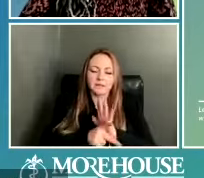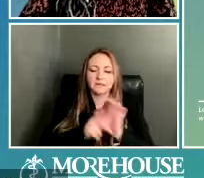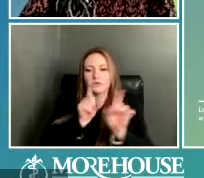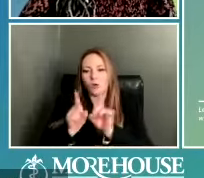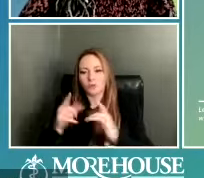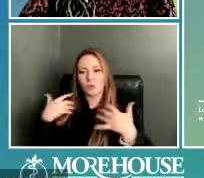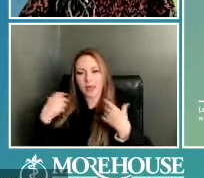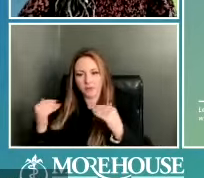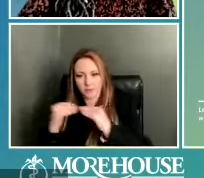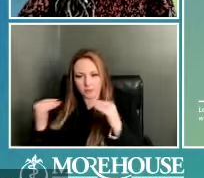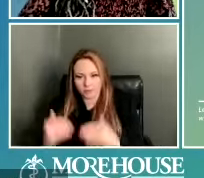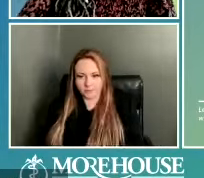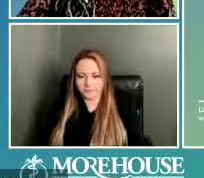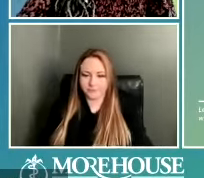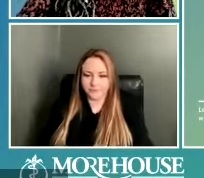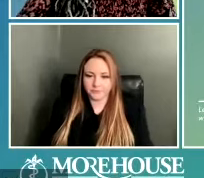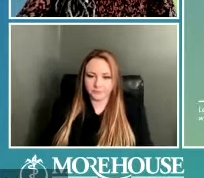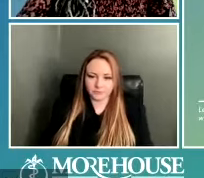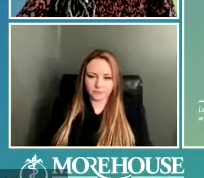equity.